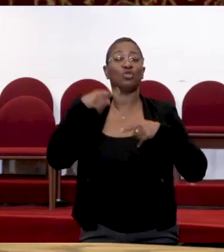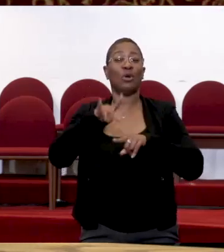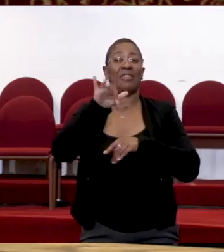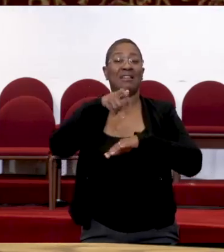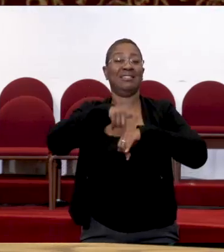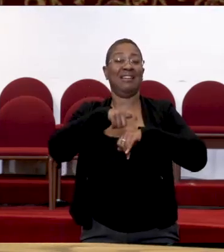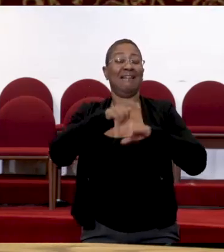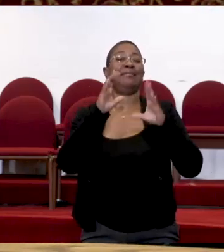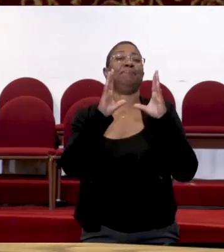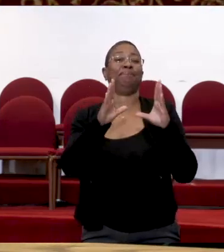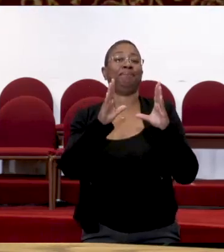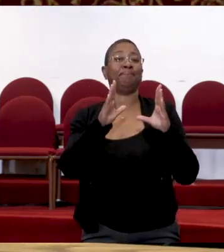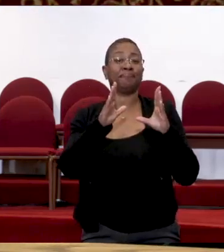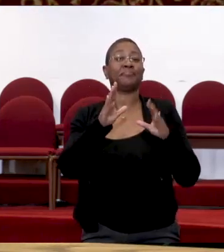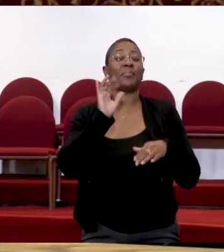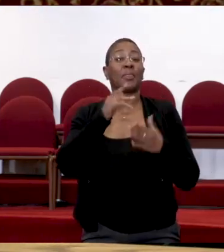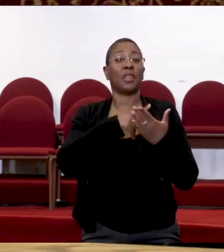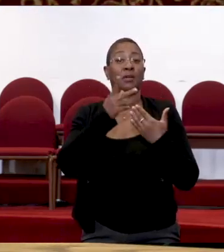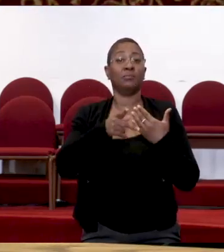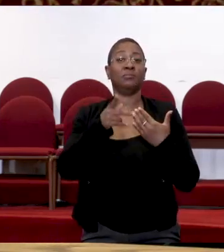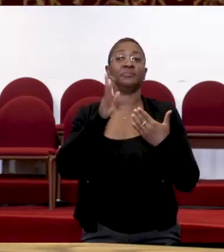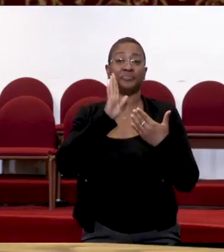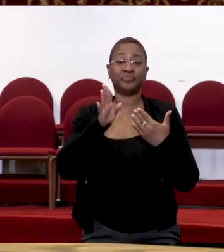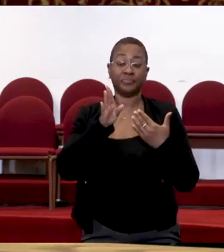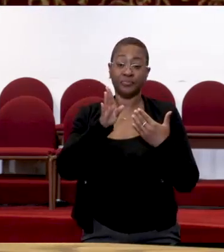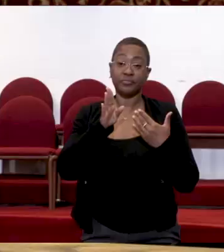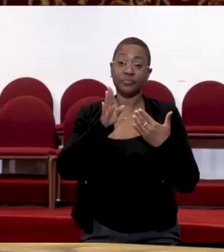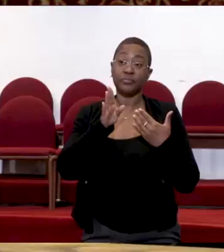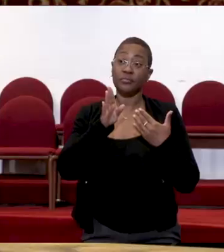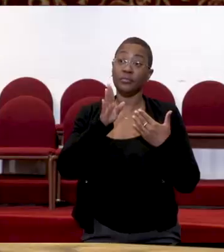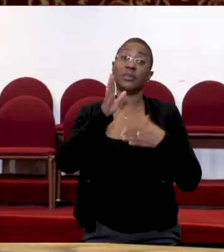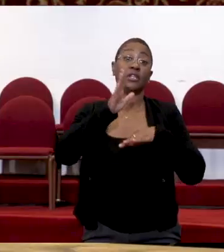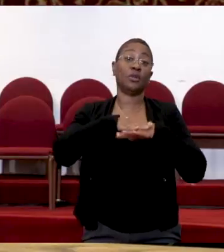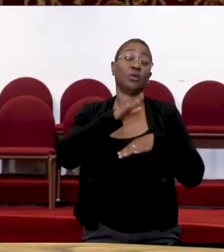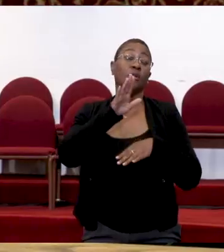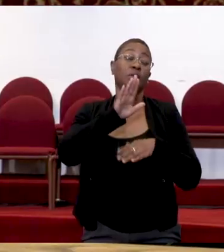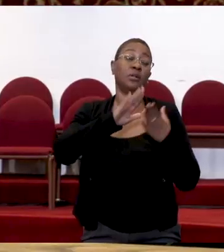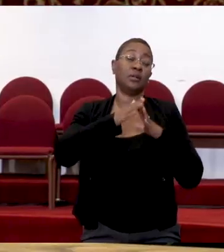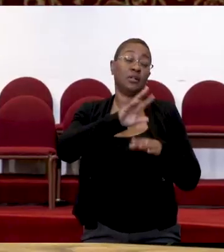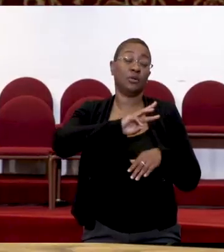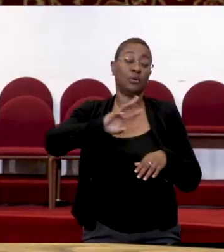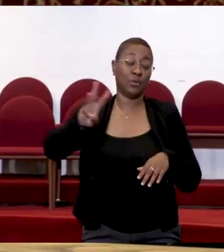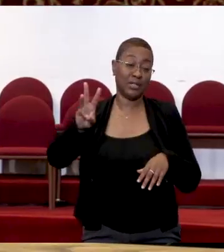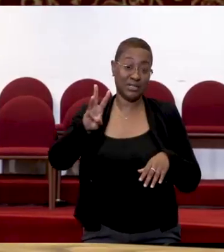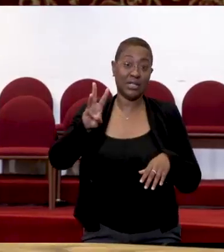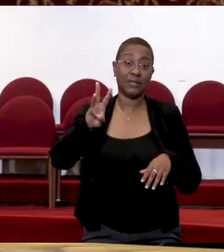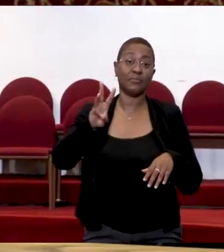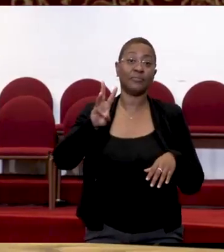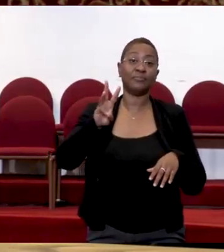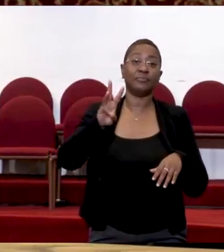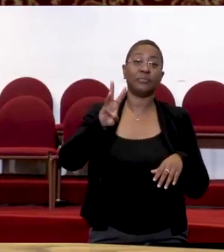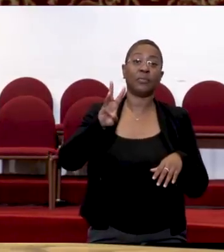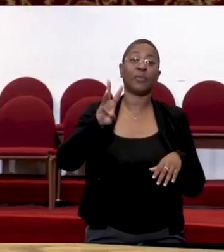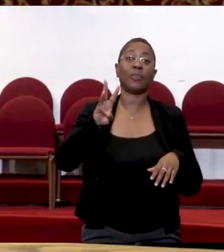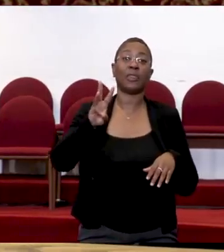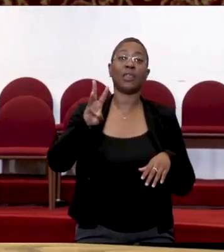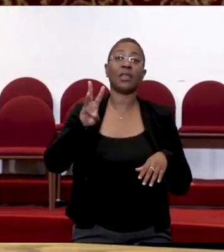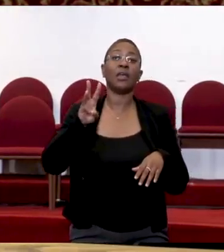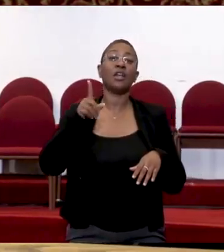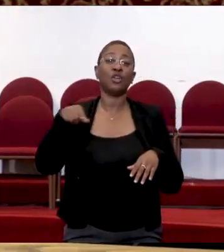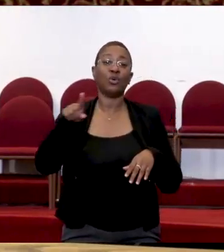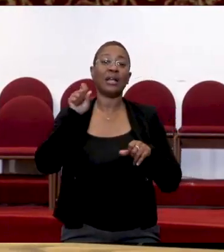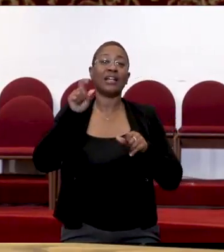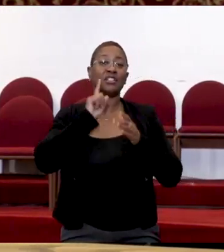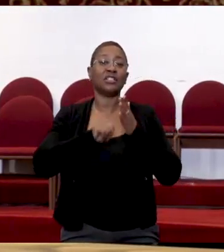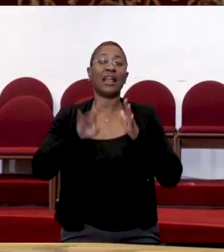time, and that program is on the city website. I think Council unanimously adopted that program.